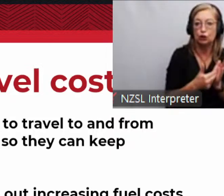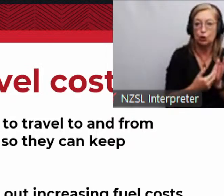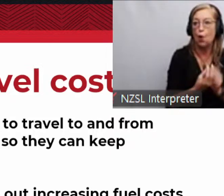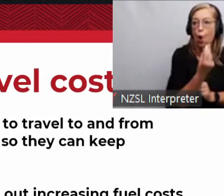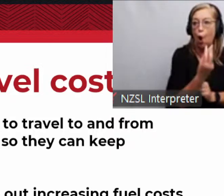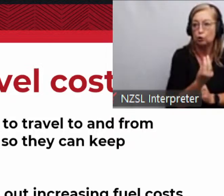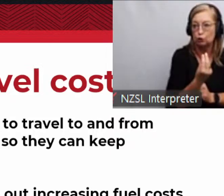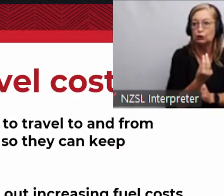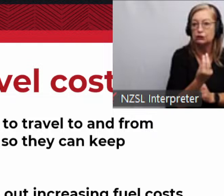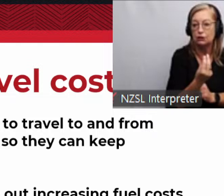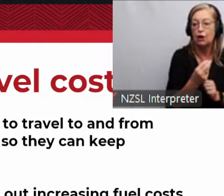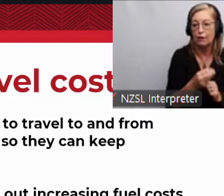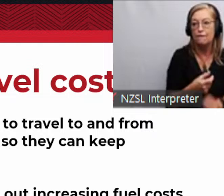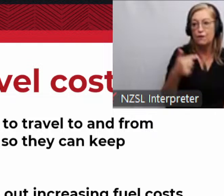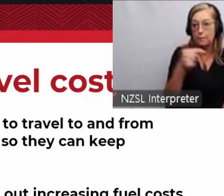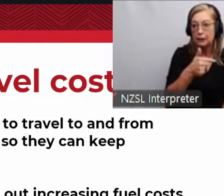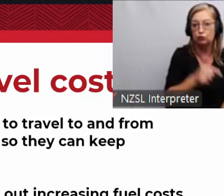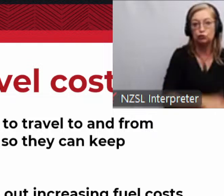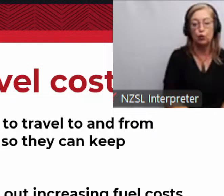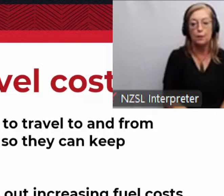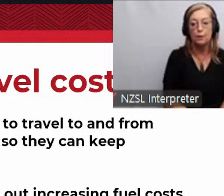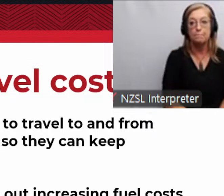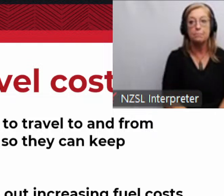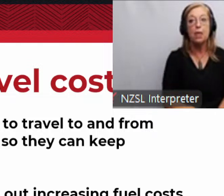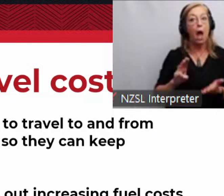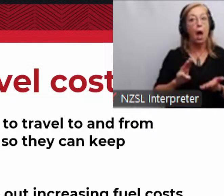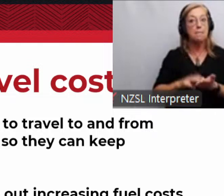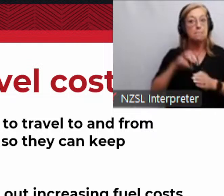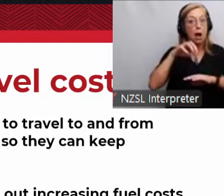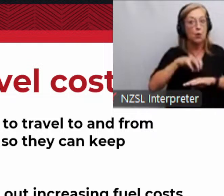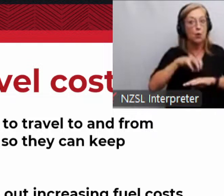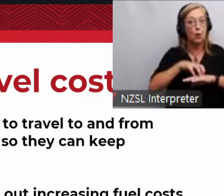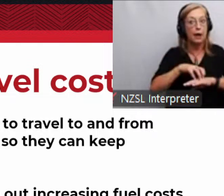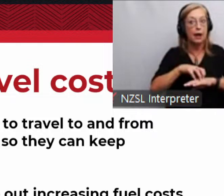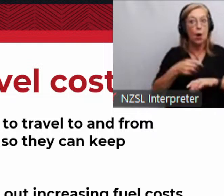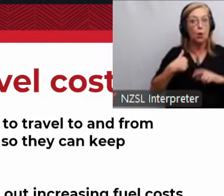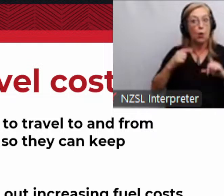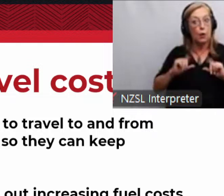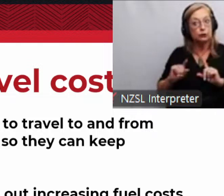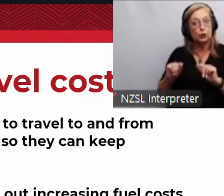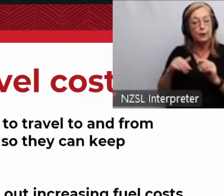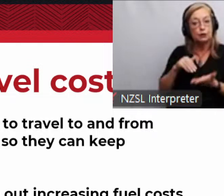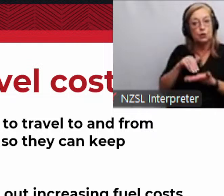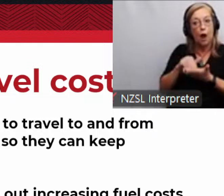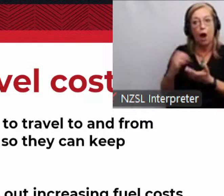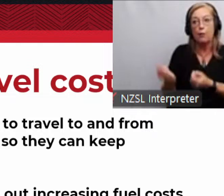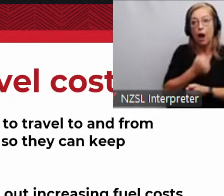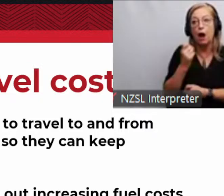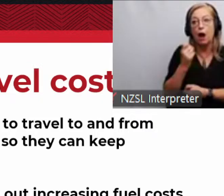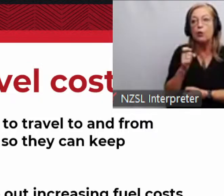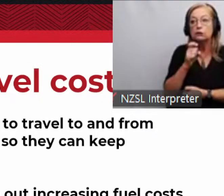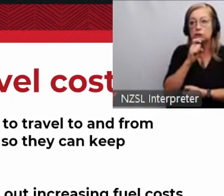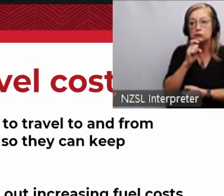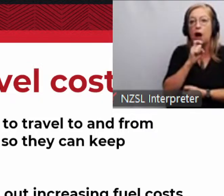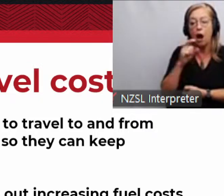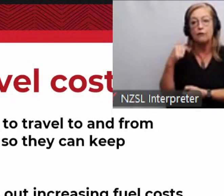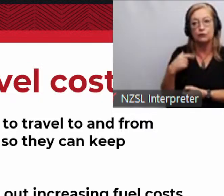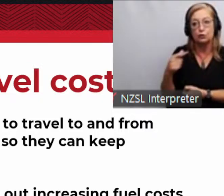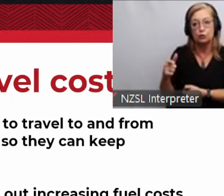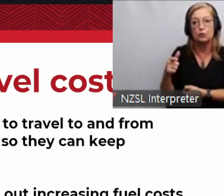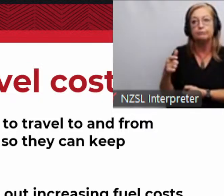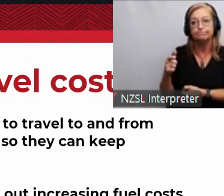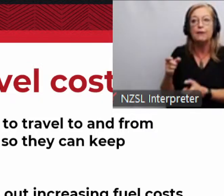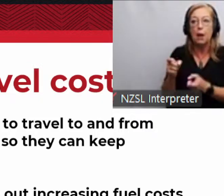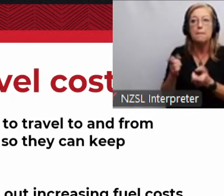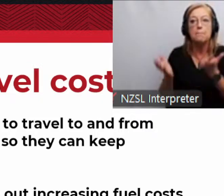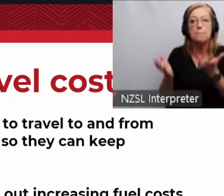At Manawanui, one of the things that we're doing to help our staff to balance out that increasing cost for their